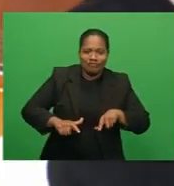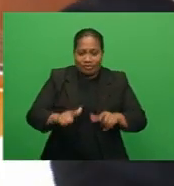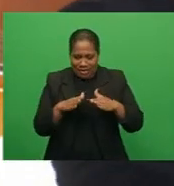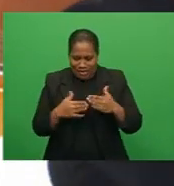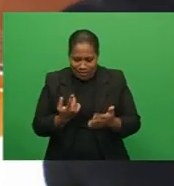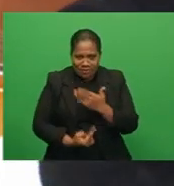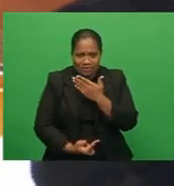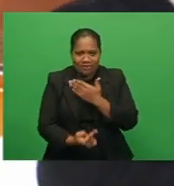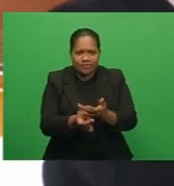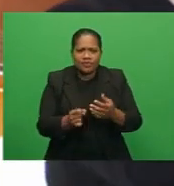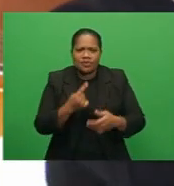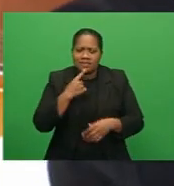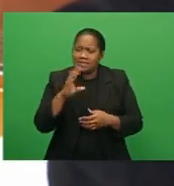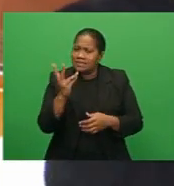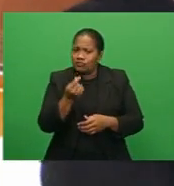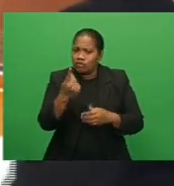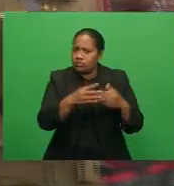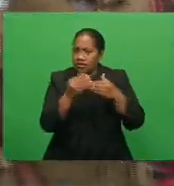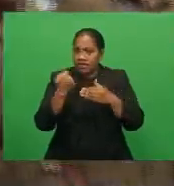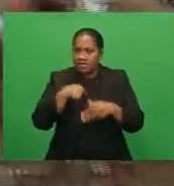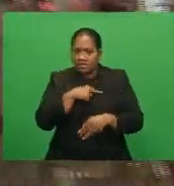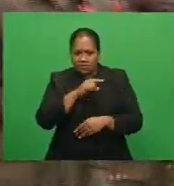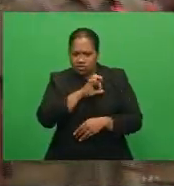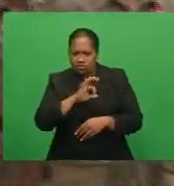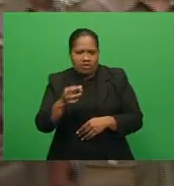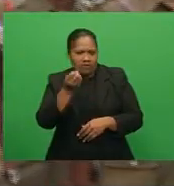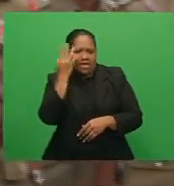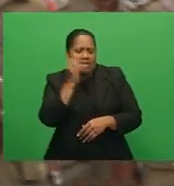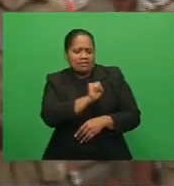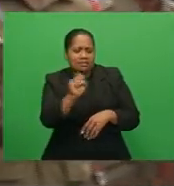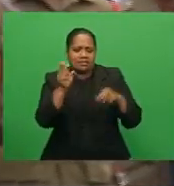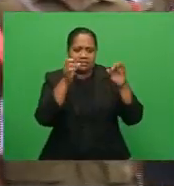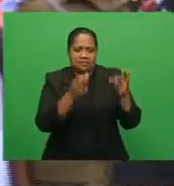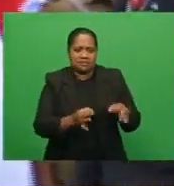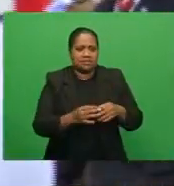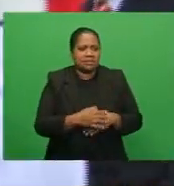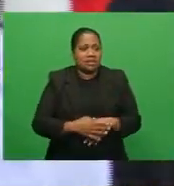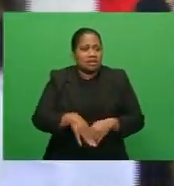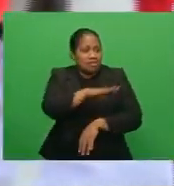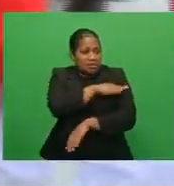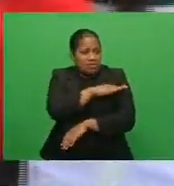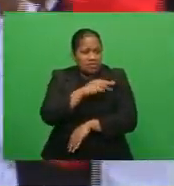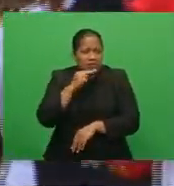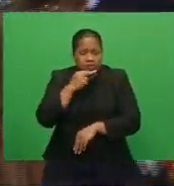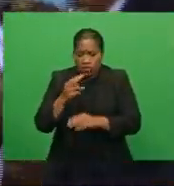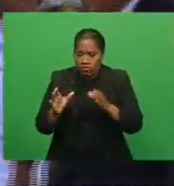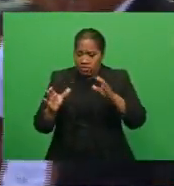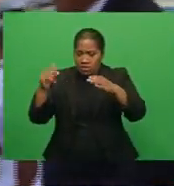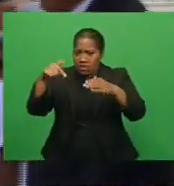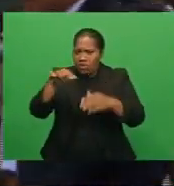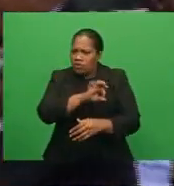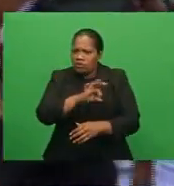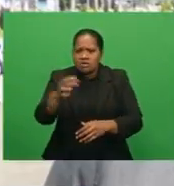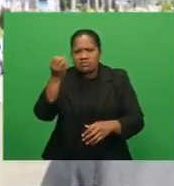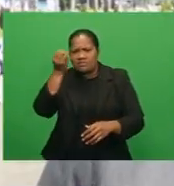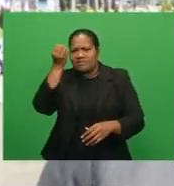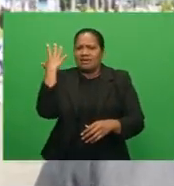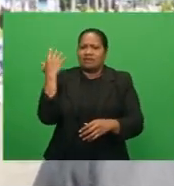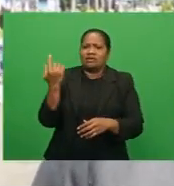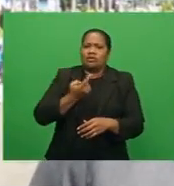leading us, and we should not forget that decision. Bainimarama told the force they should not forget the oath to serve every Fijian